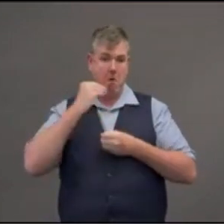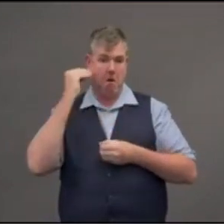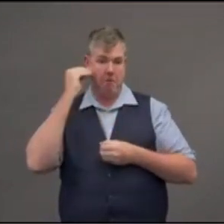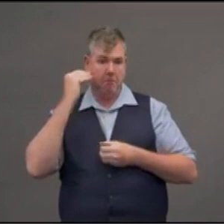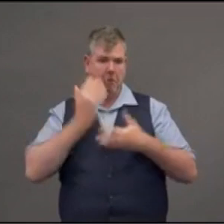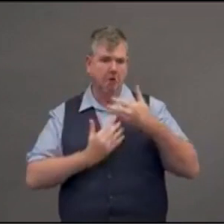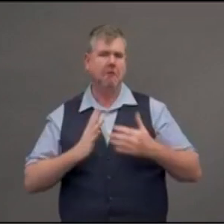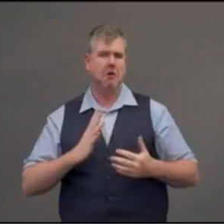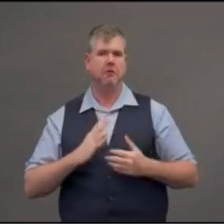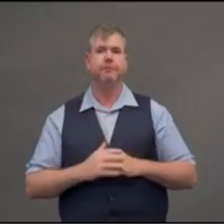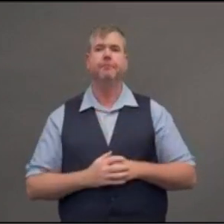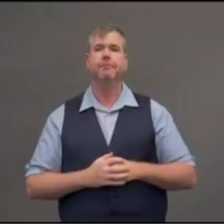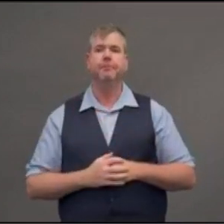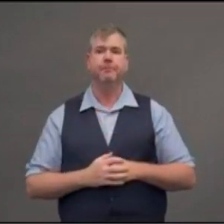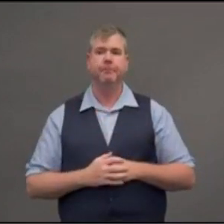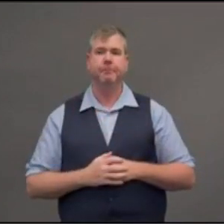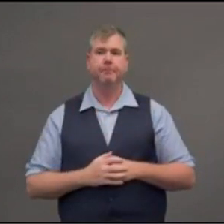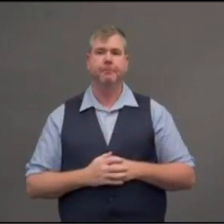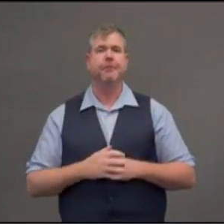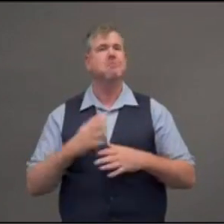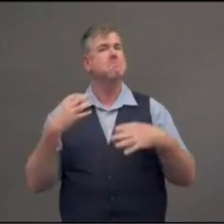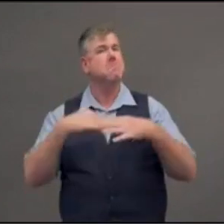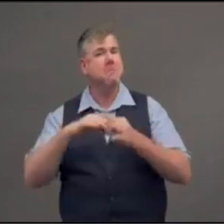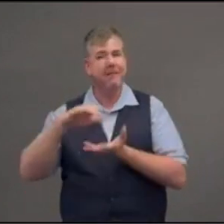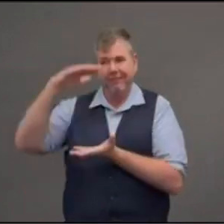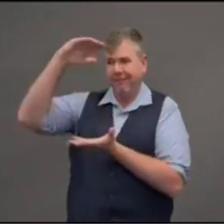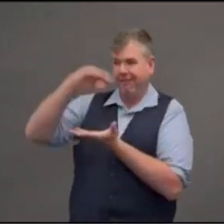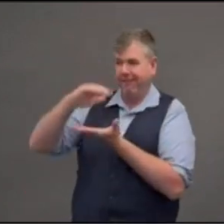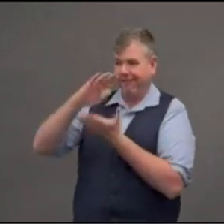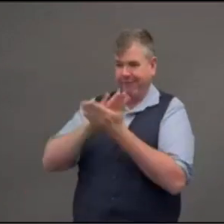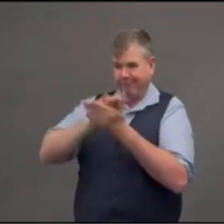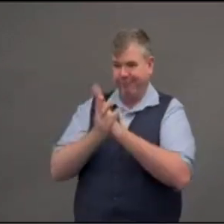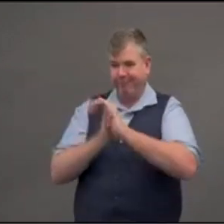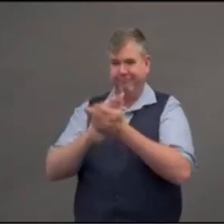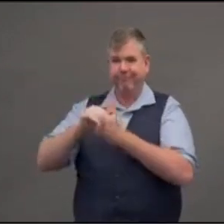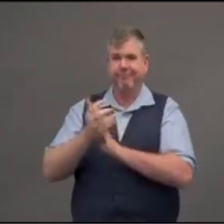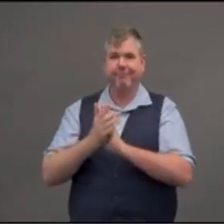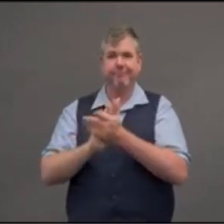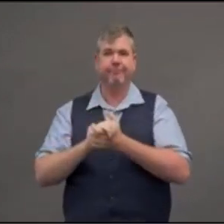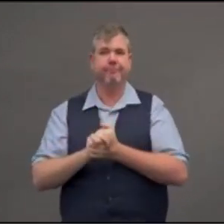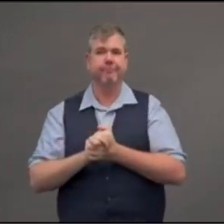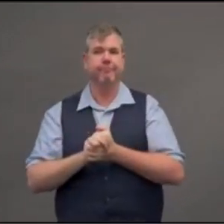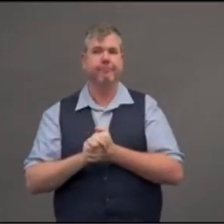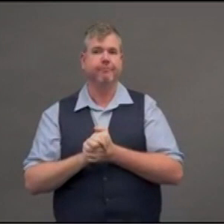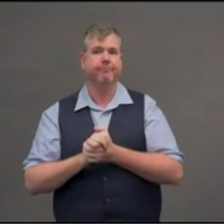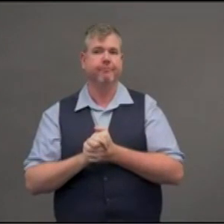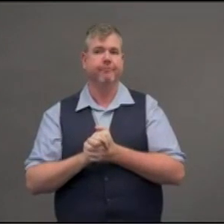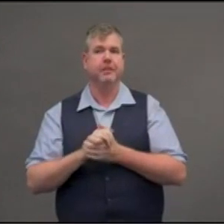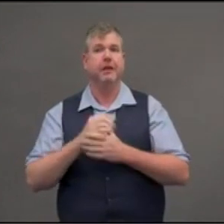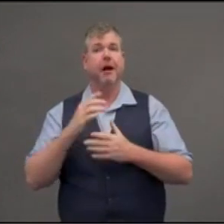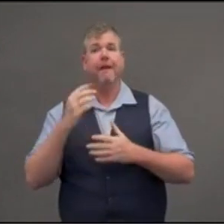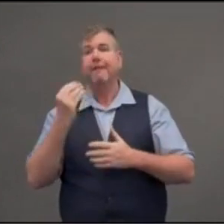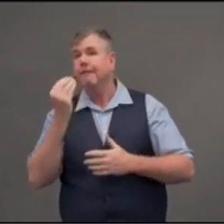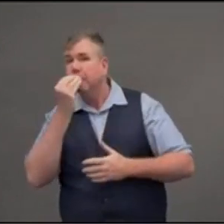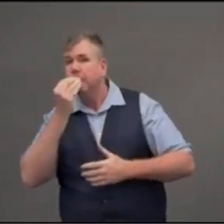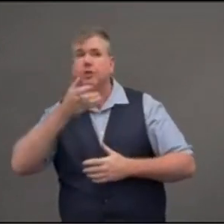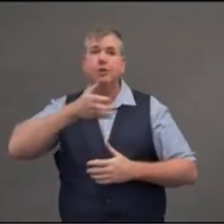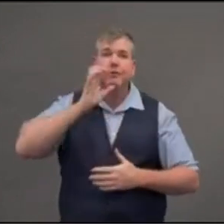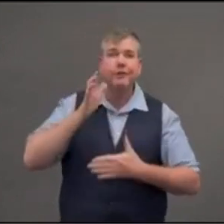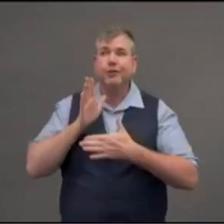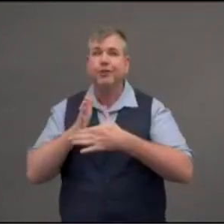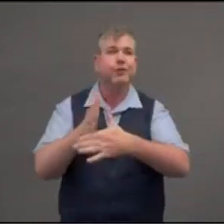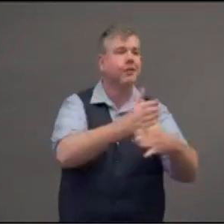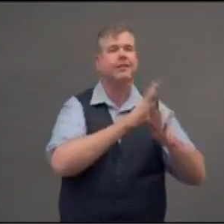please don't eat or drink don't share drinks or food with anyone. And if you feel sick,